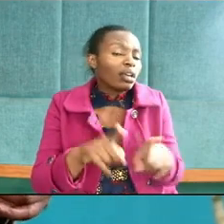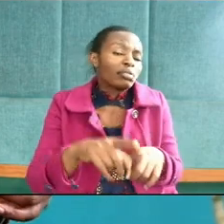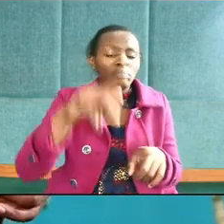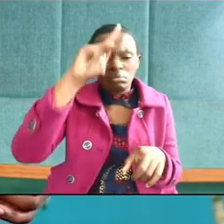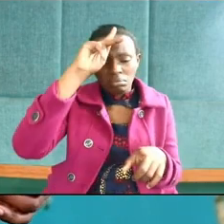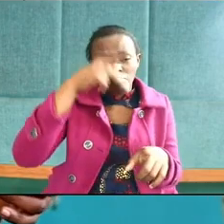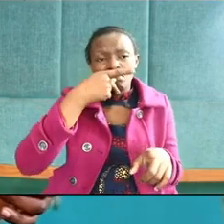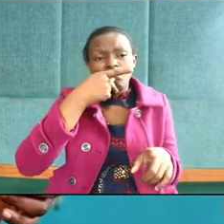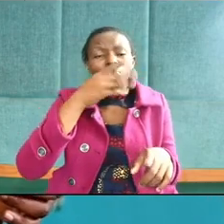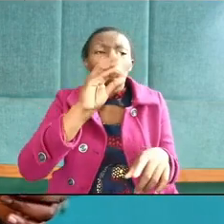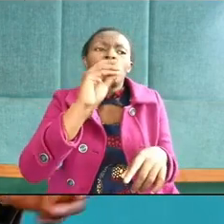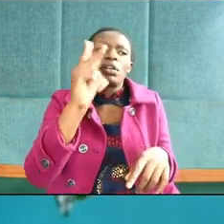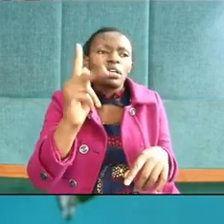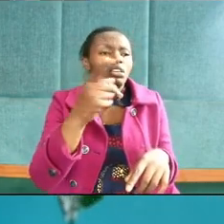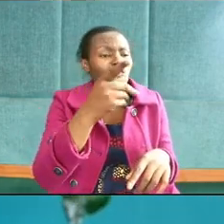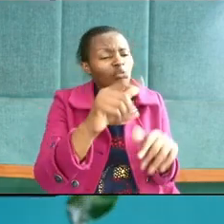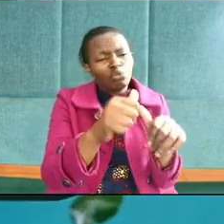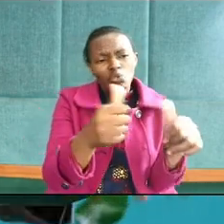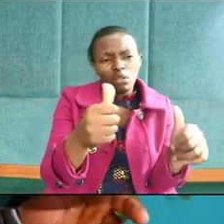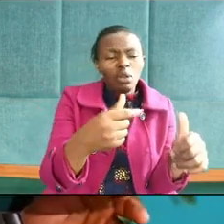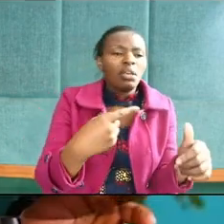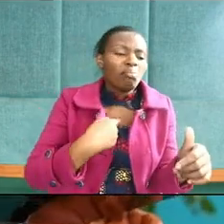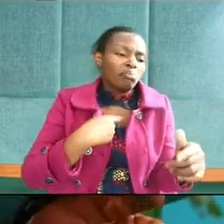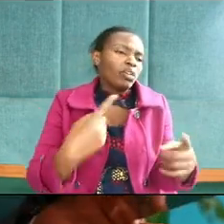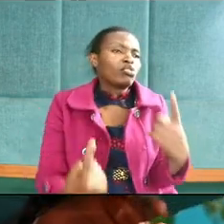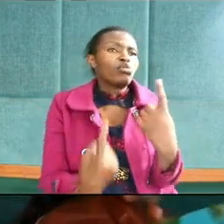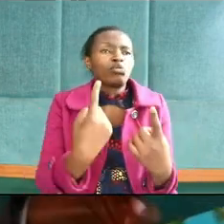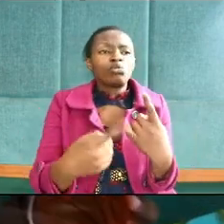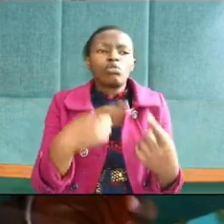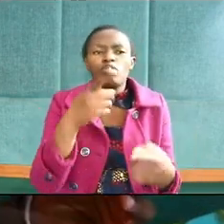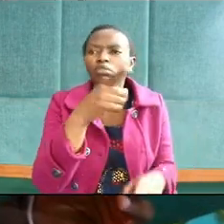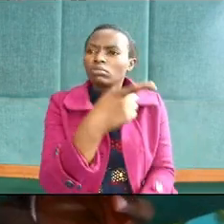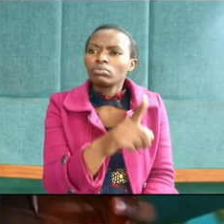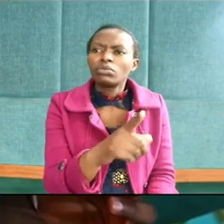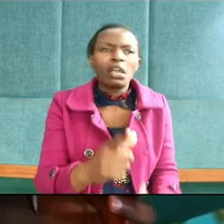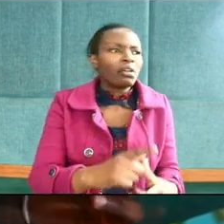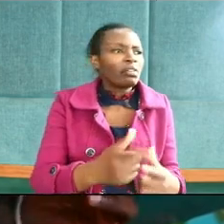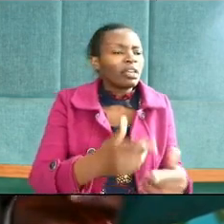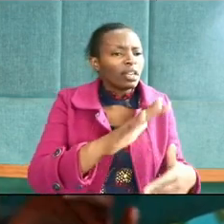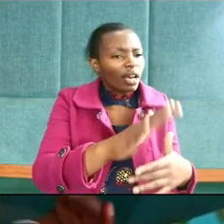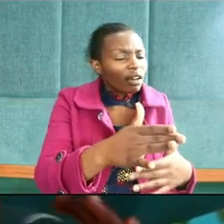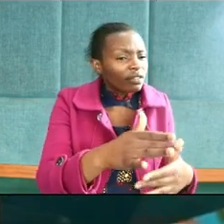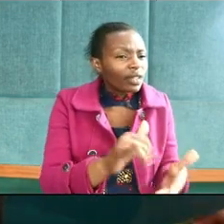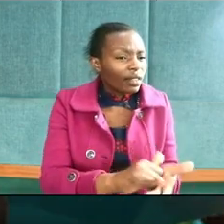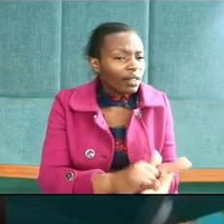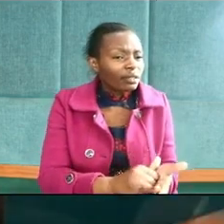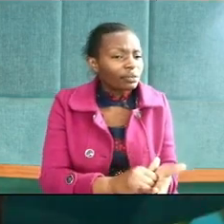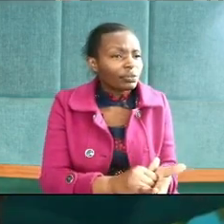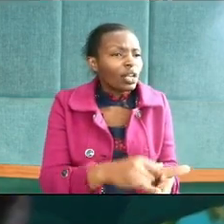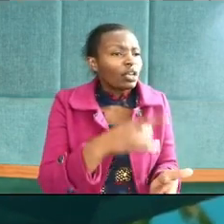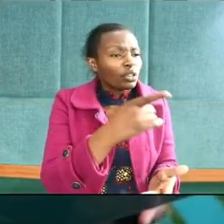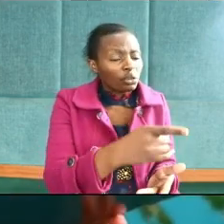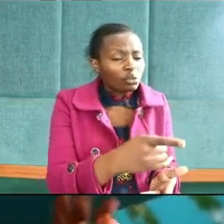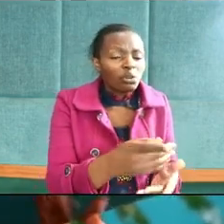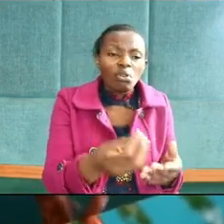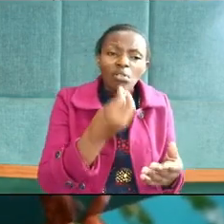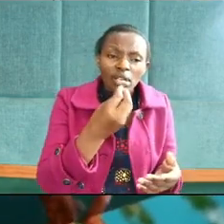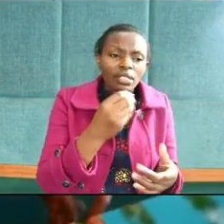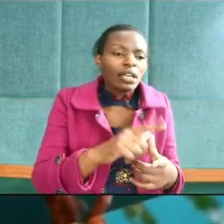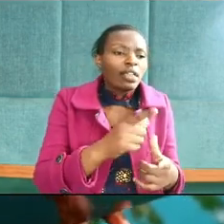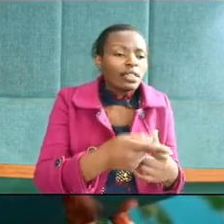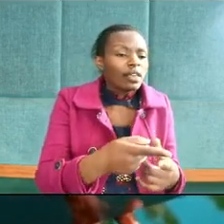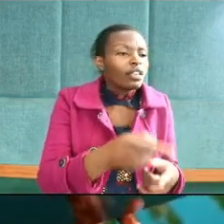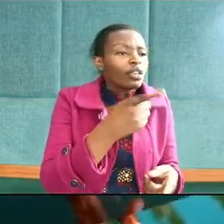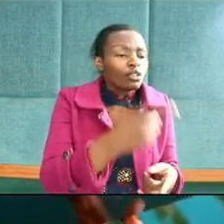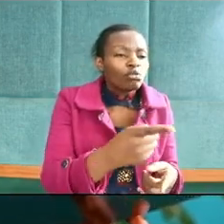you. And you cook for them, they eat. After they eat, tell them, carry your bag,